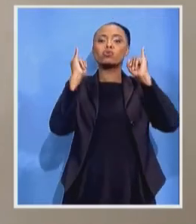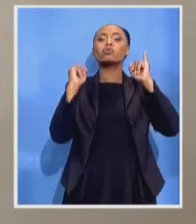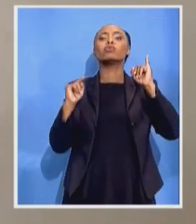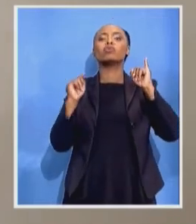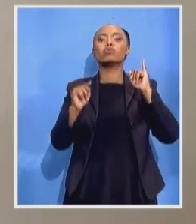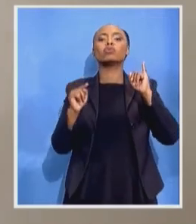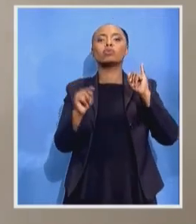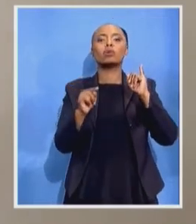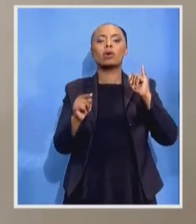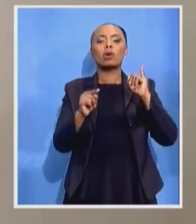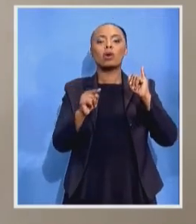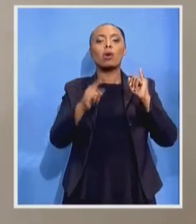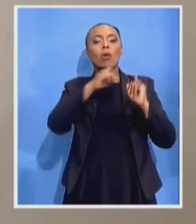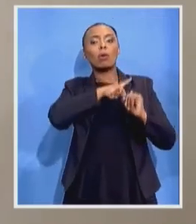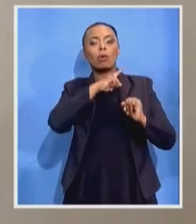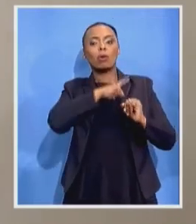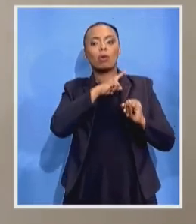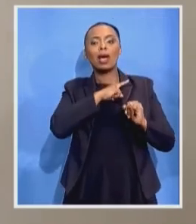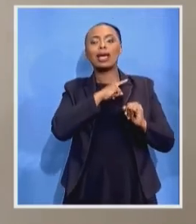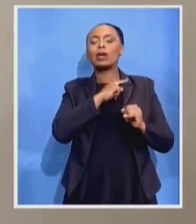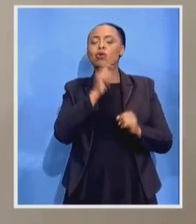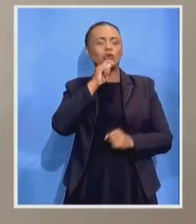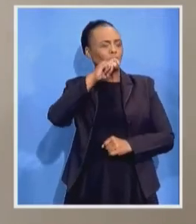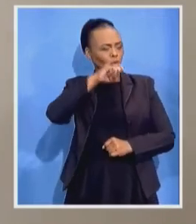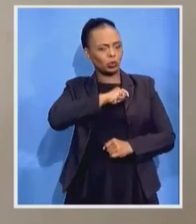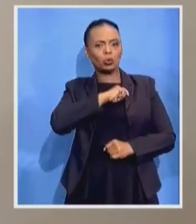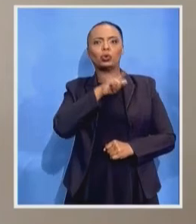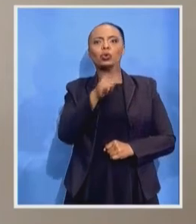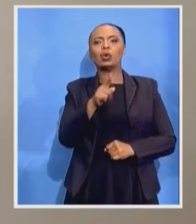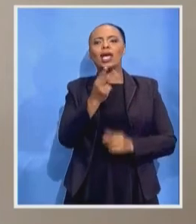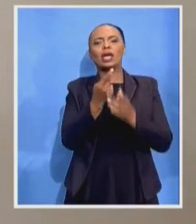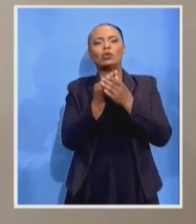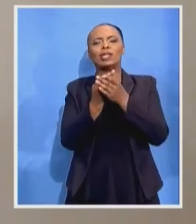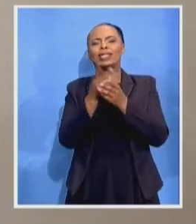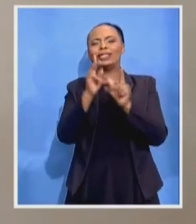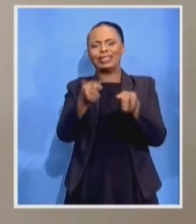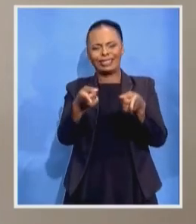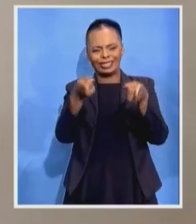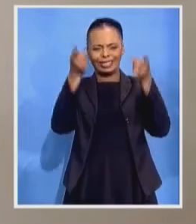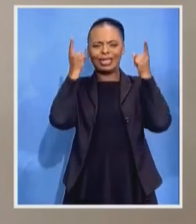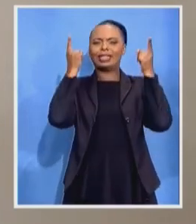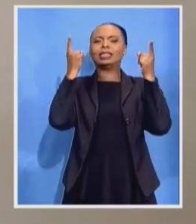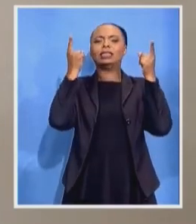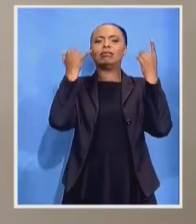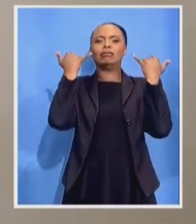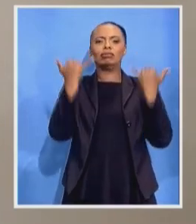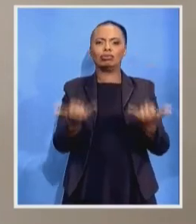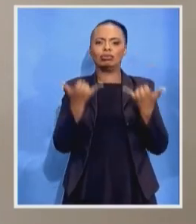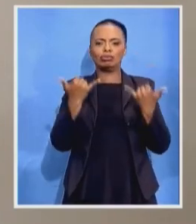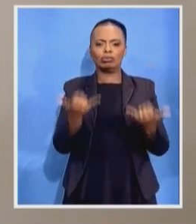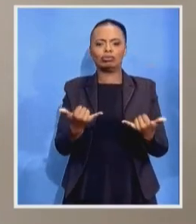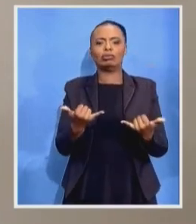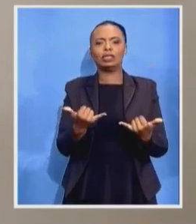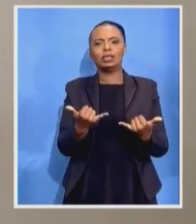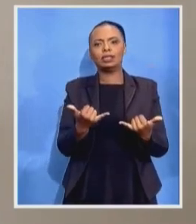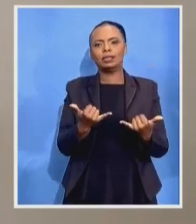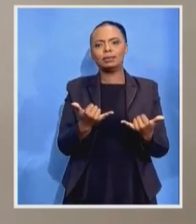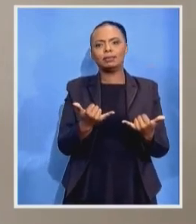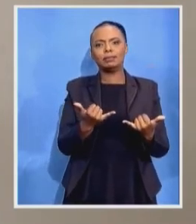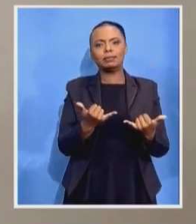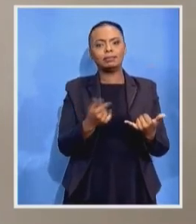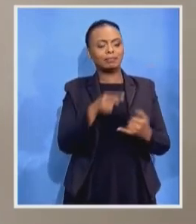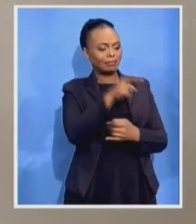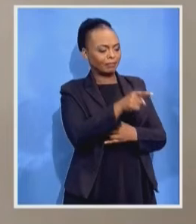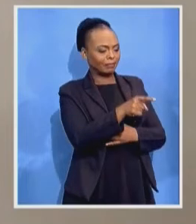dangers at this point in time. That of neoliberalism on the one hand, together with its austerity